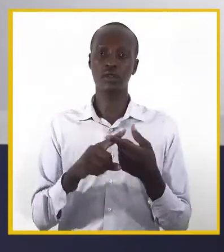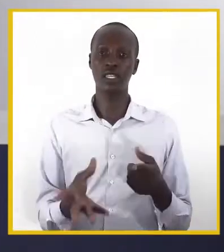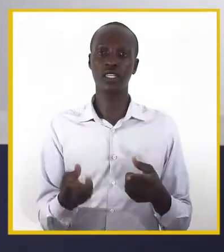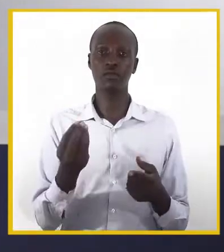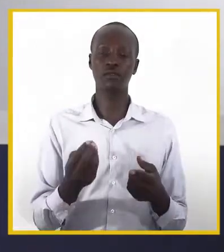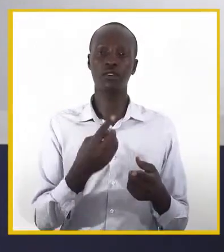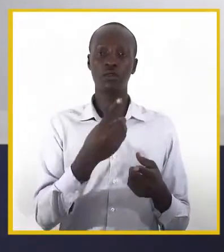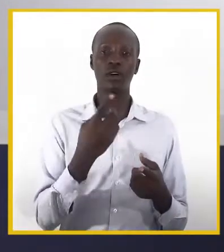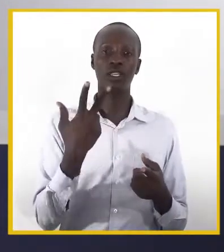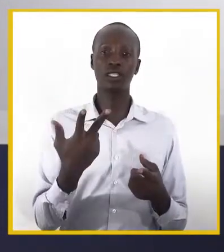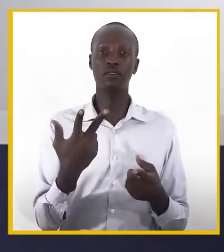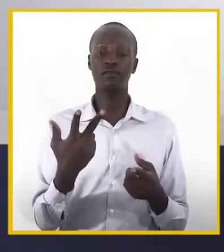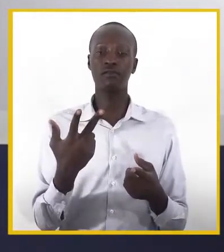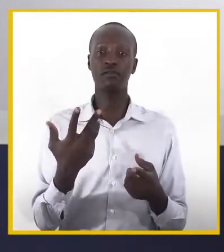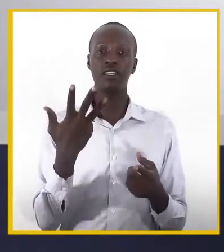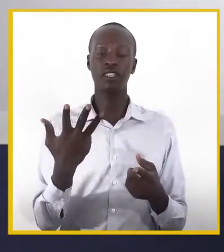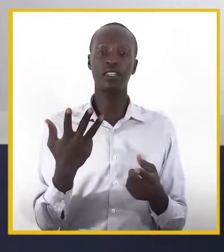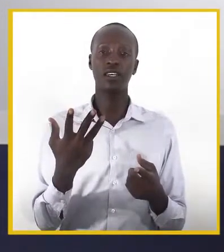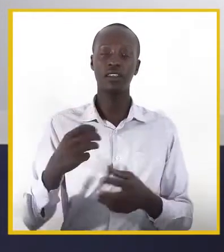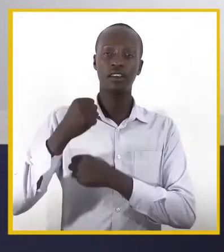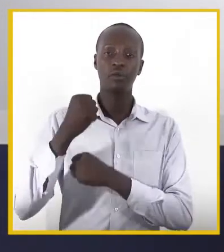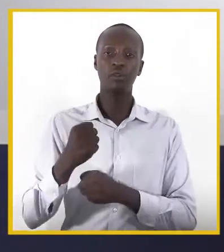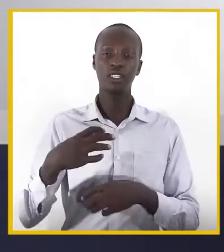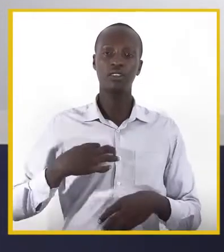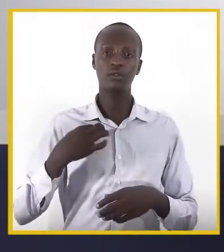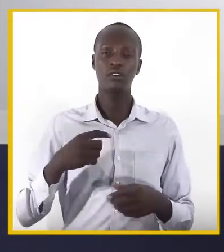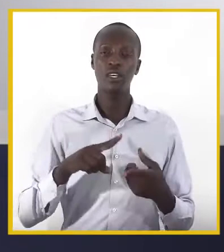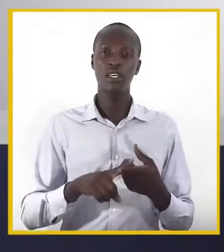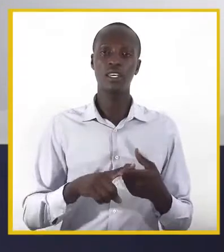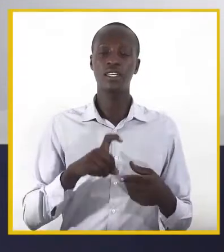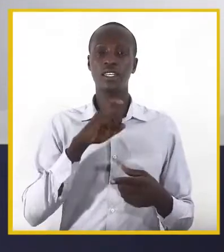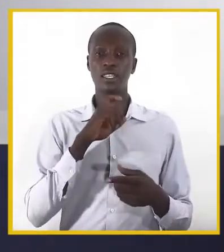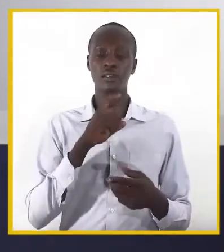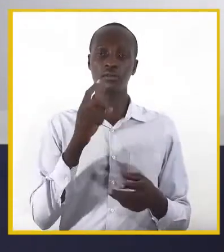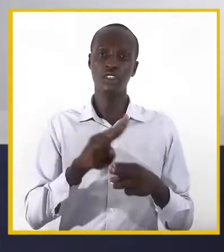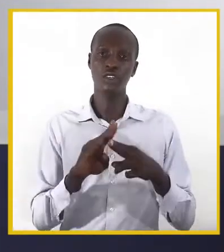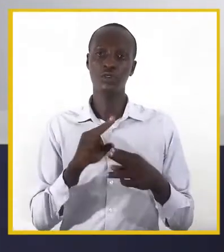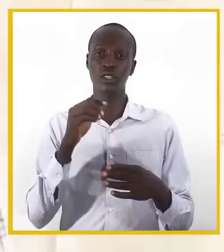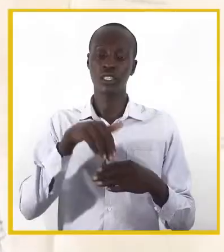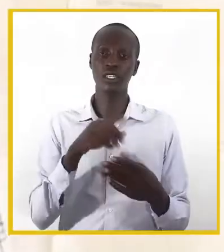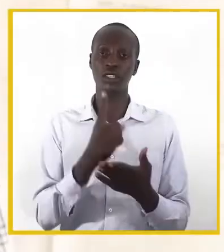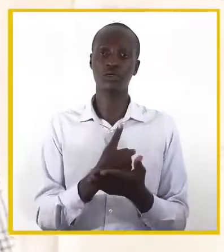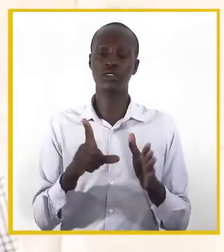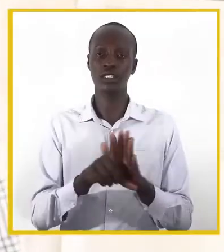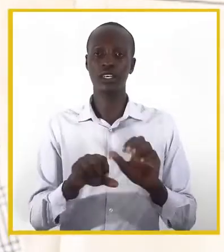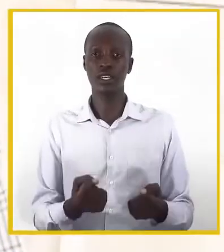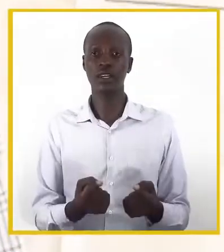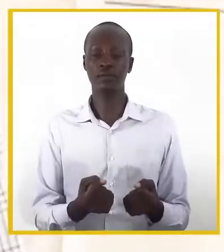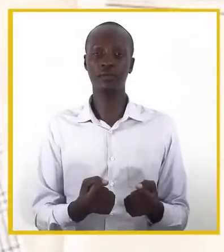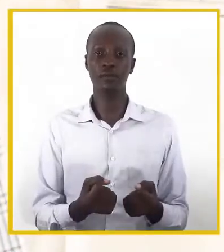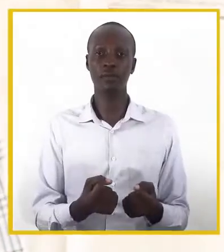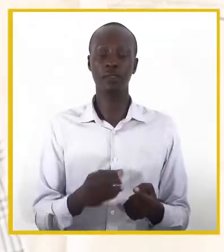and recovered 179 bales of clothes and vehicles which were used in commission of this crime. A team